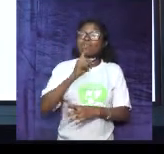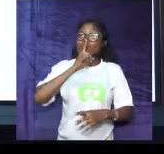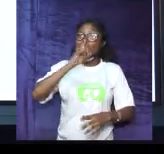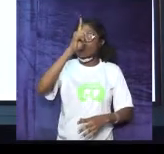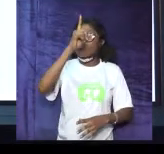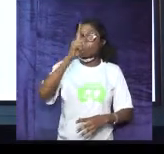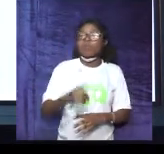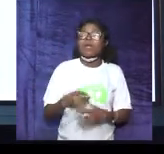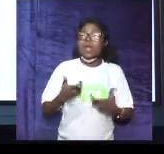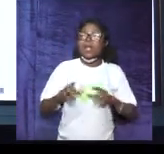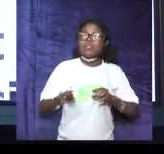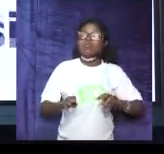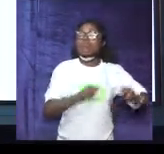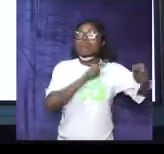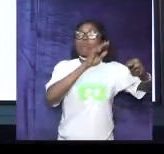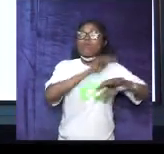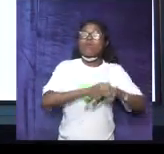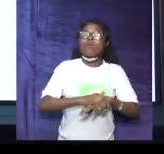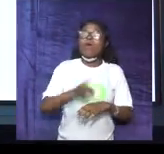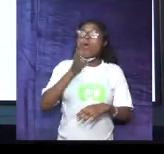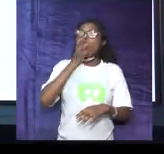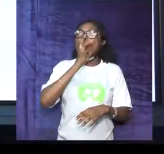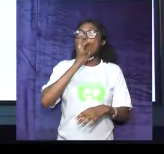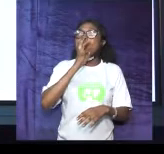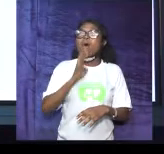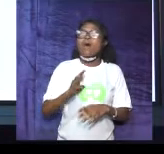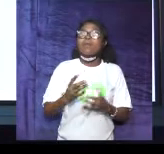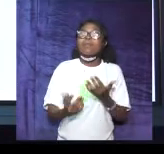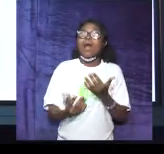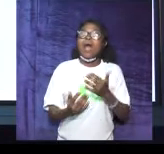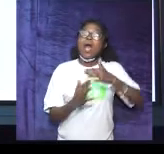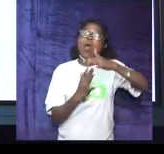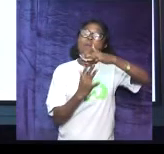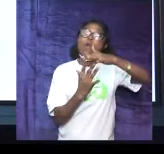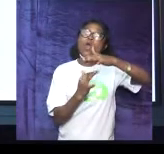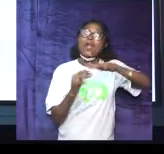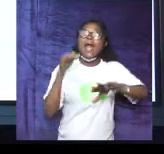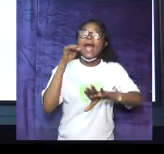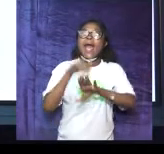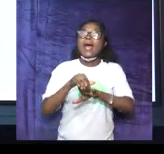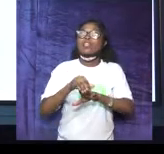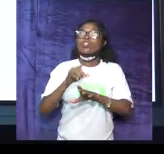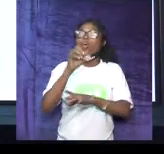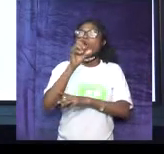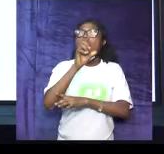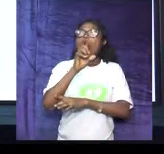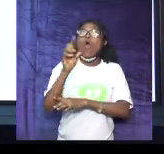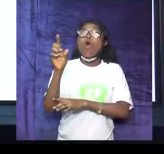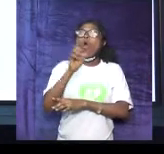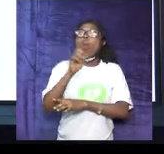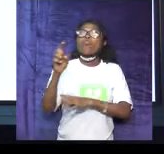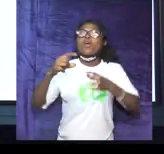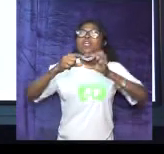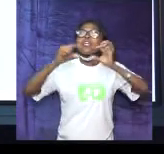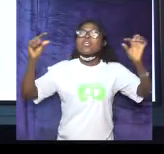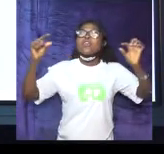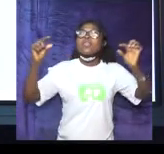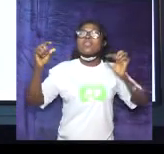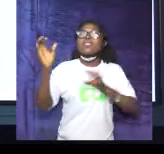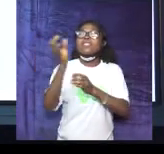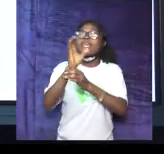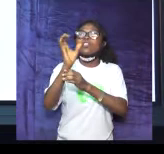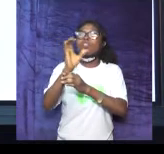Yes. Let's move on. Water boils at 100 degrees Celsius. Fact or